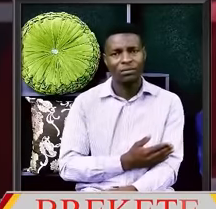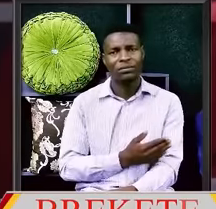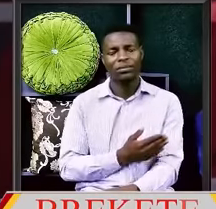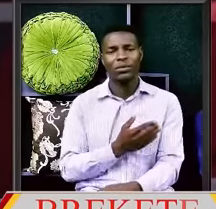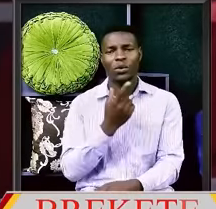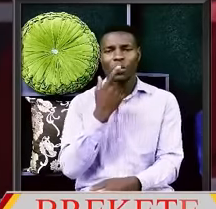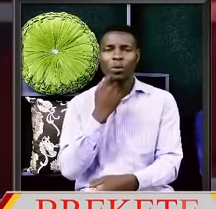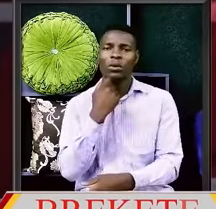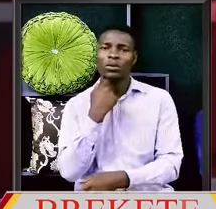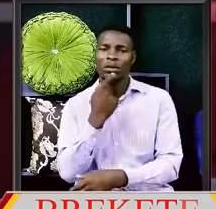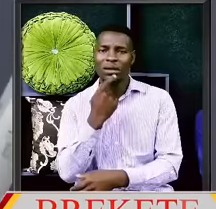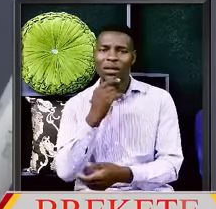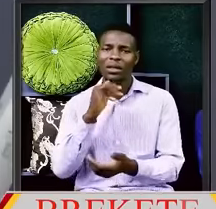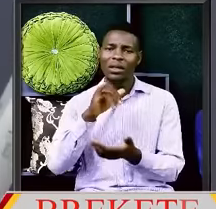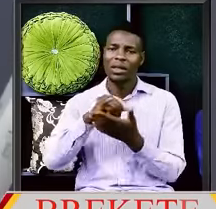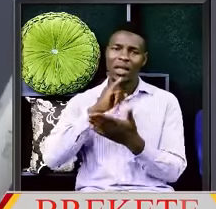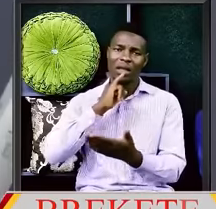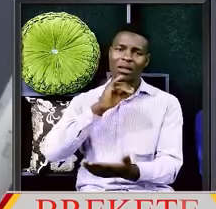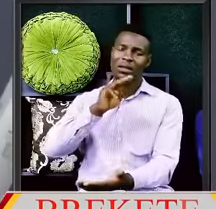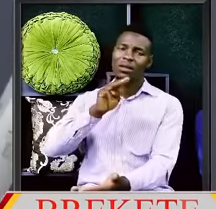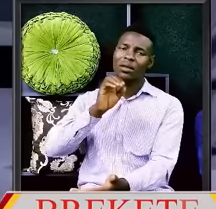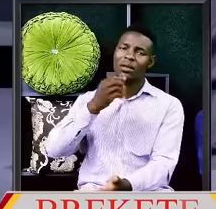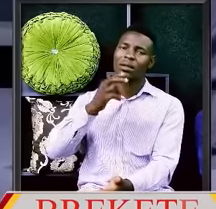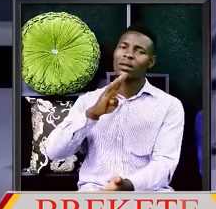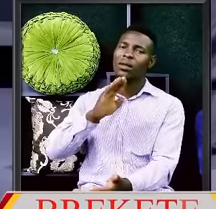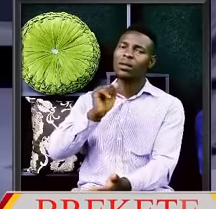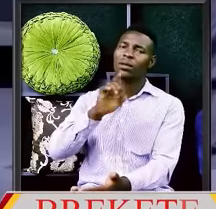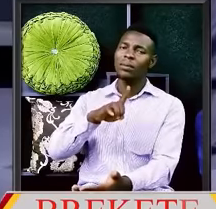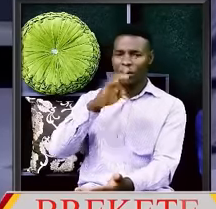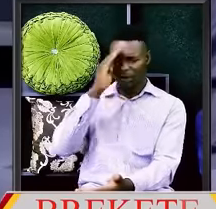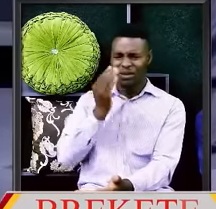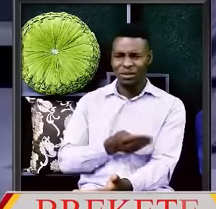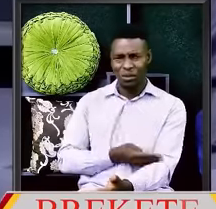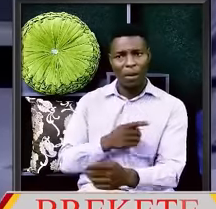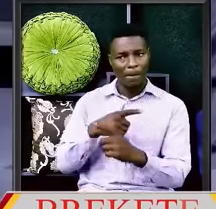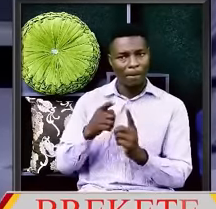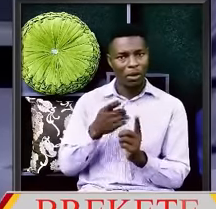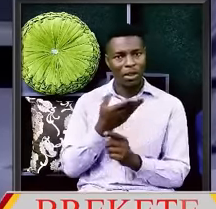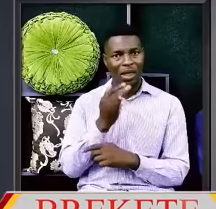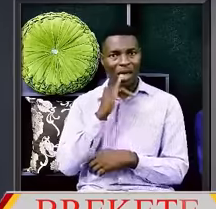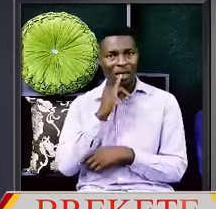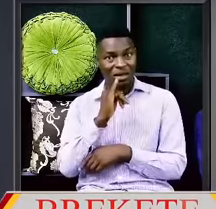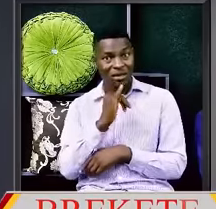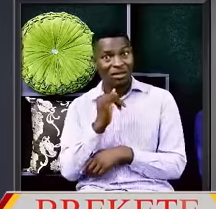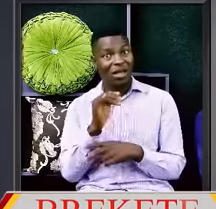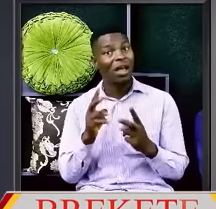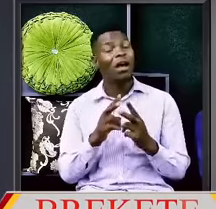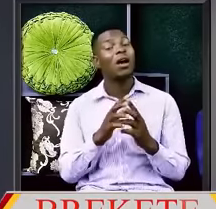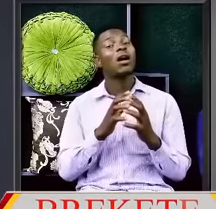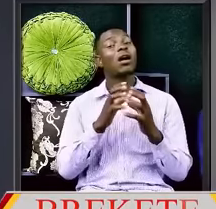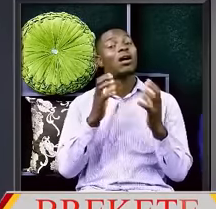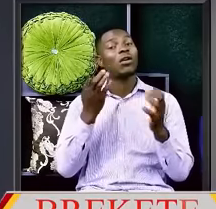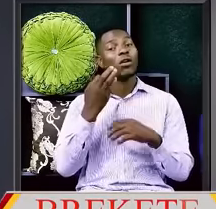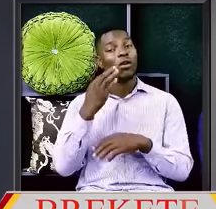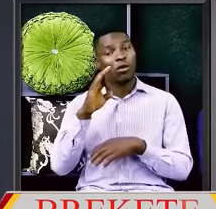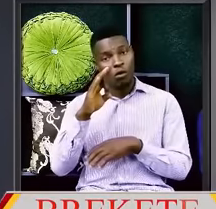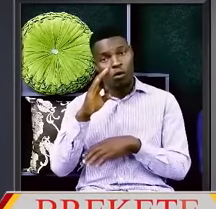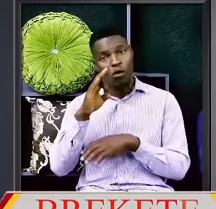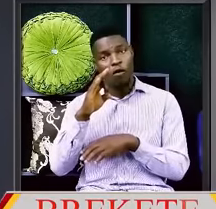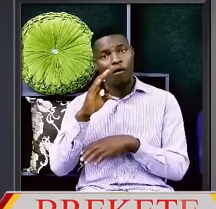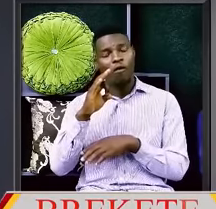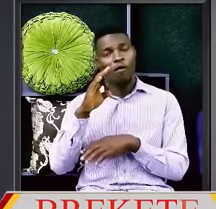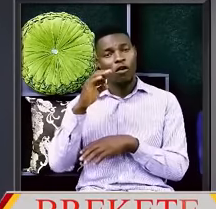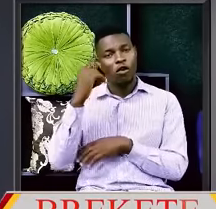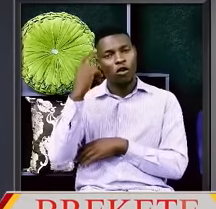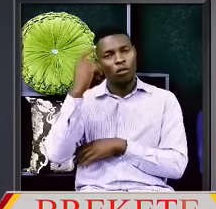lot of conspiracy that son belongs to Oba Eleguchi. Oba Eleguchi, people came out and said that son belongs